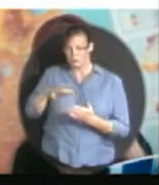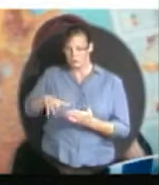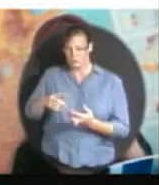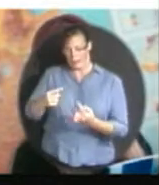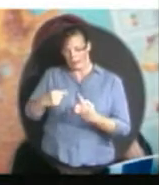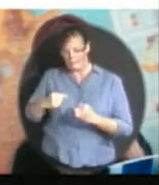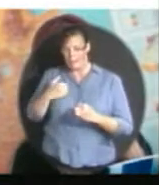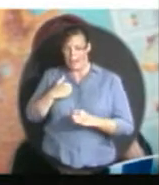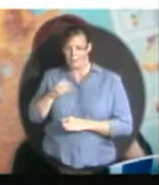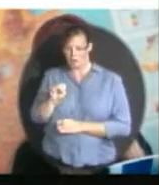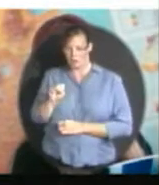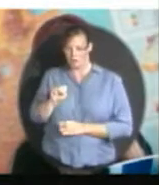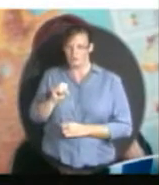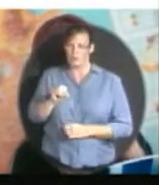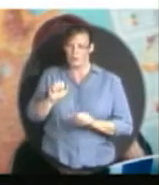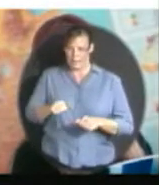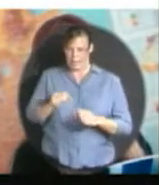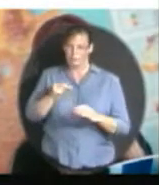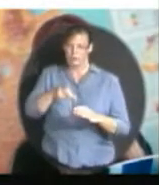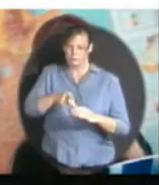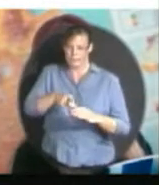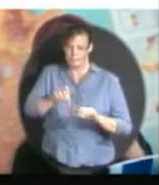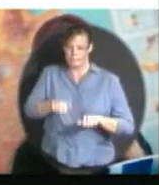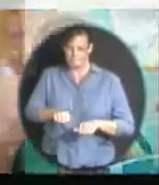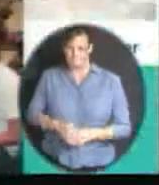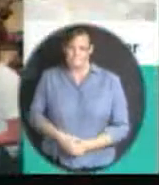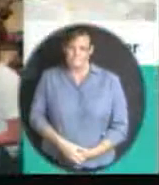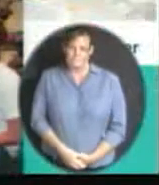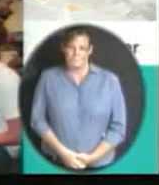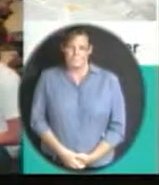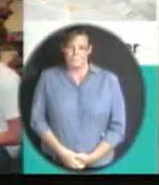trails received a scholarship so that they could participate.